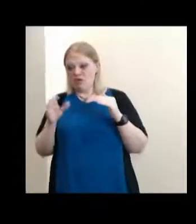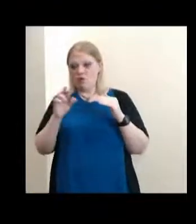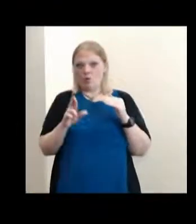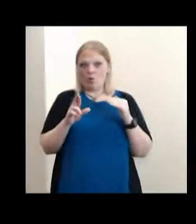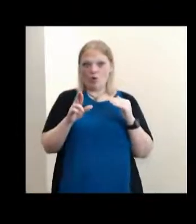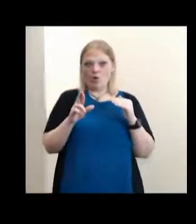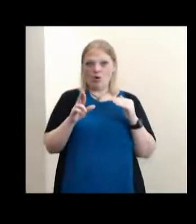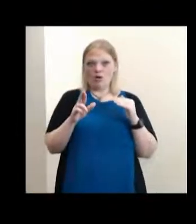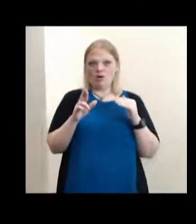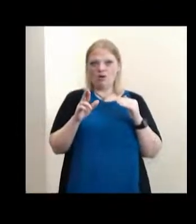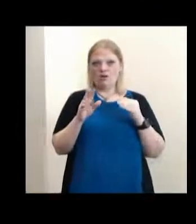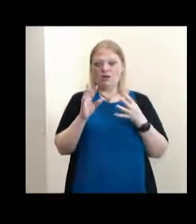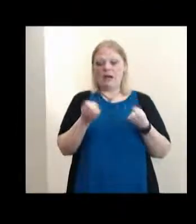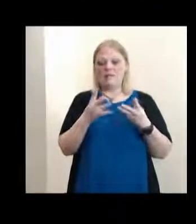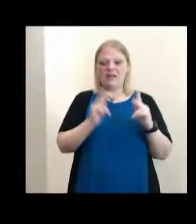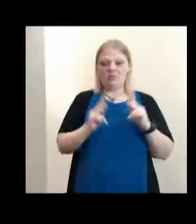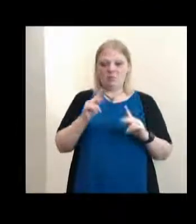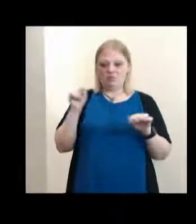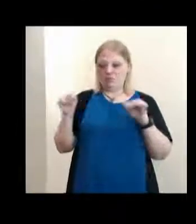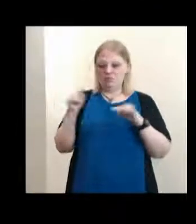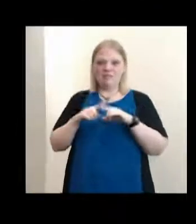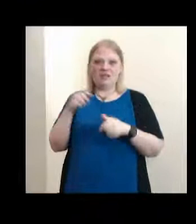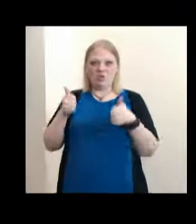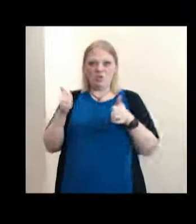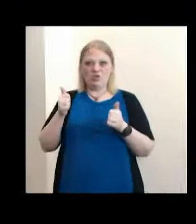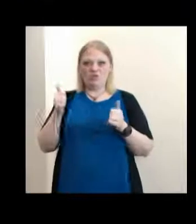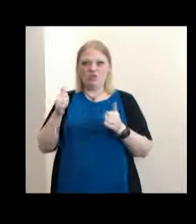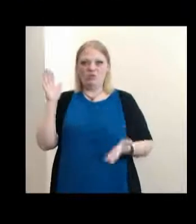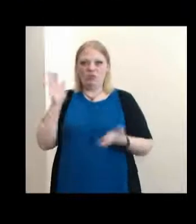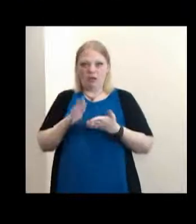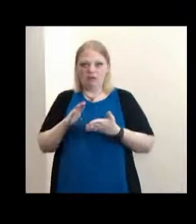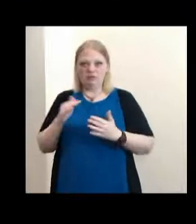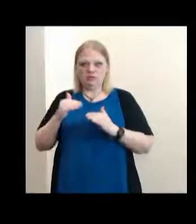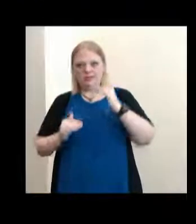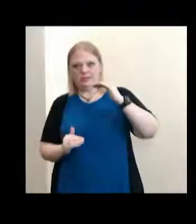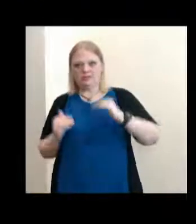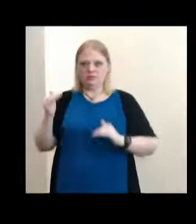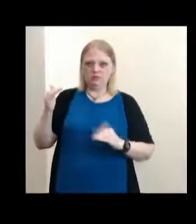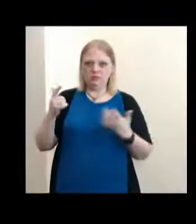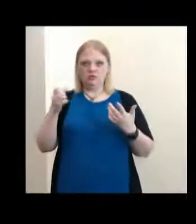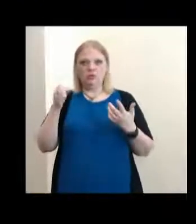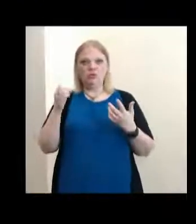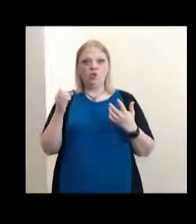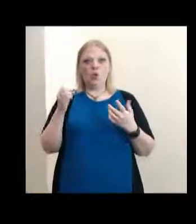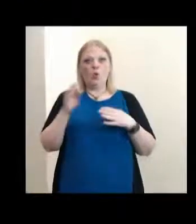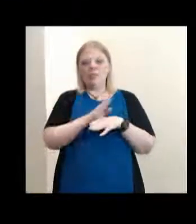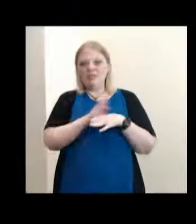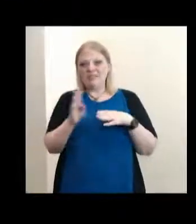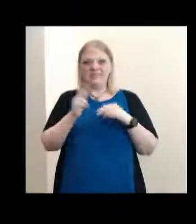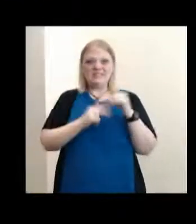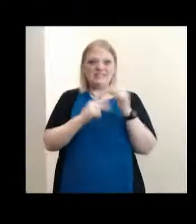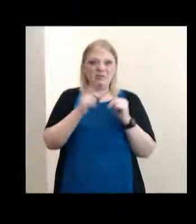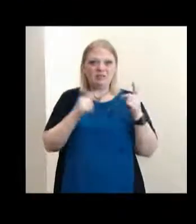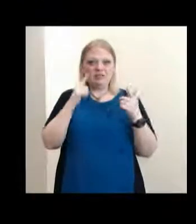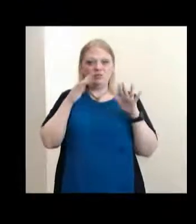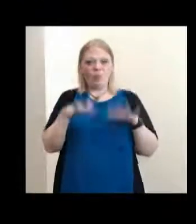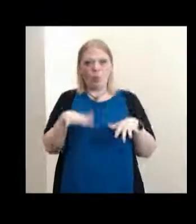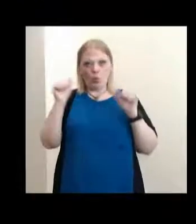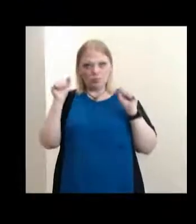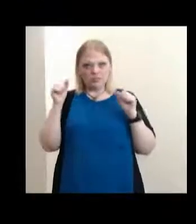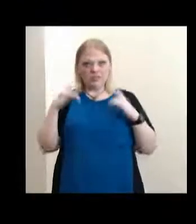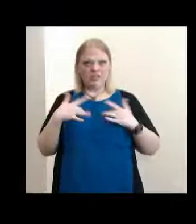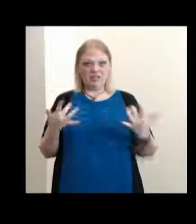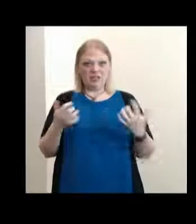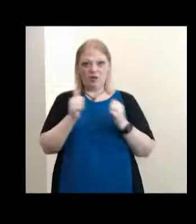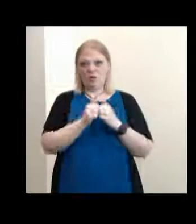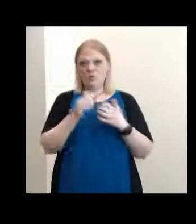capacity or the number of people. So hosting venues that are planning on having an event with either